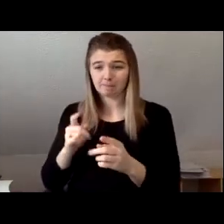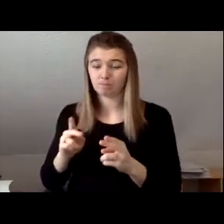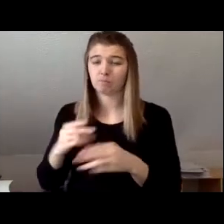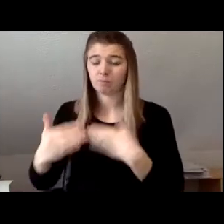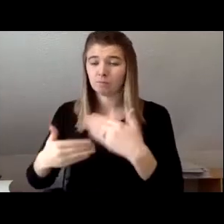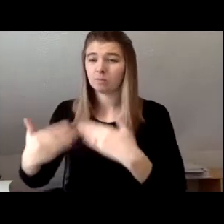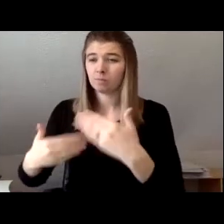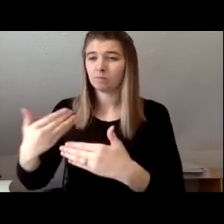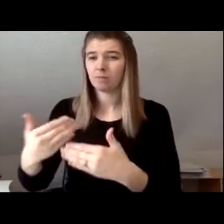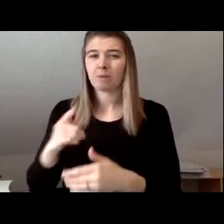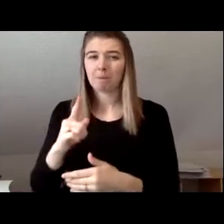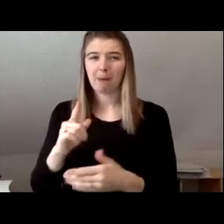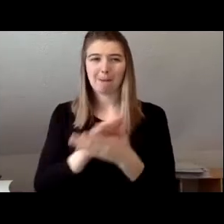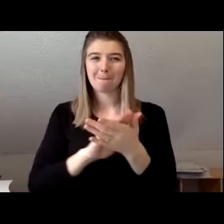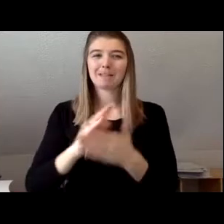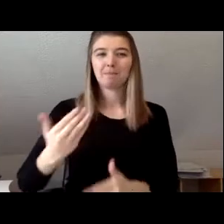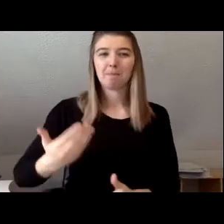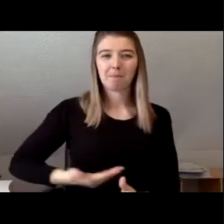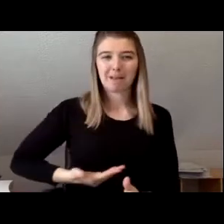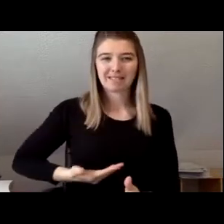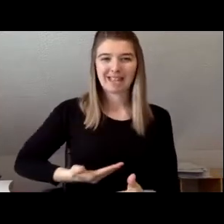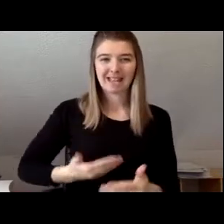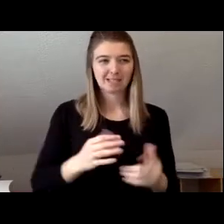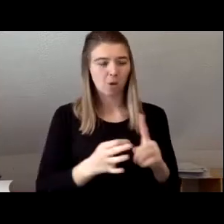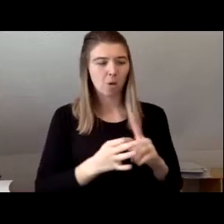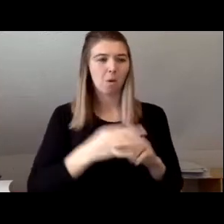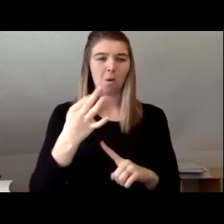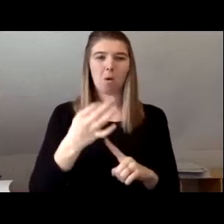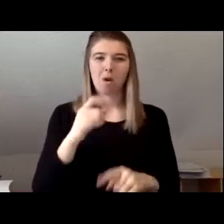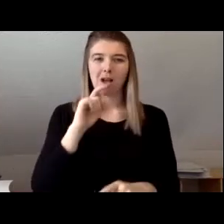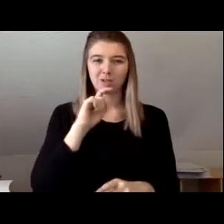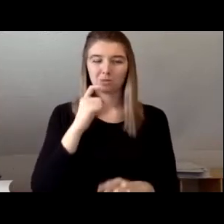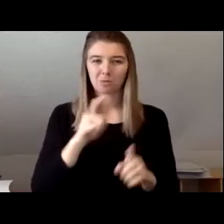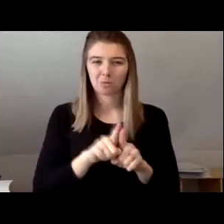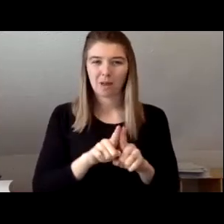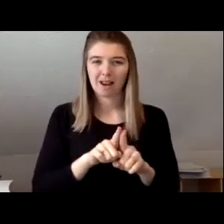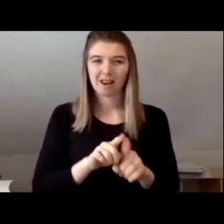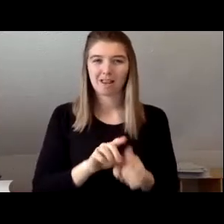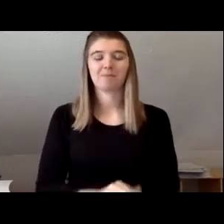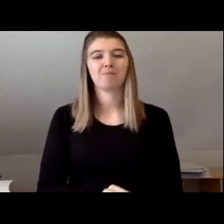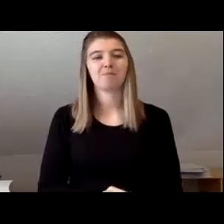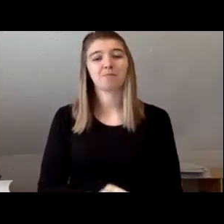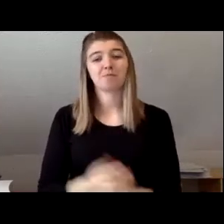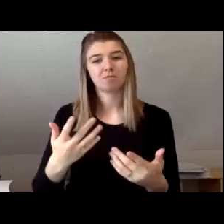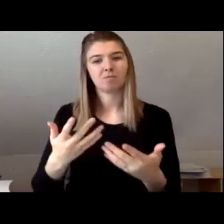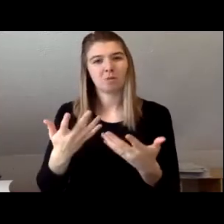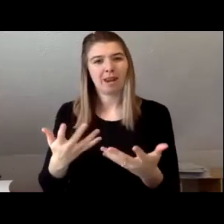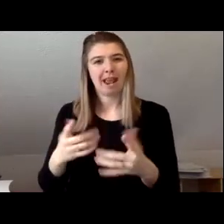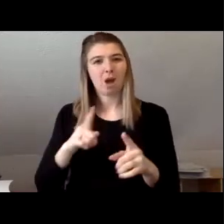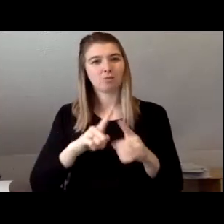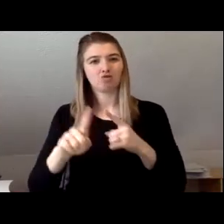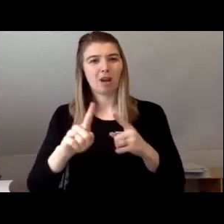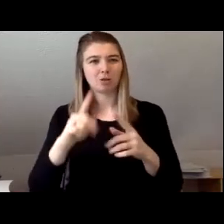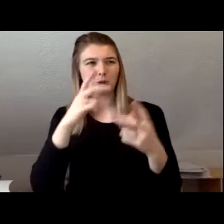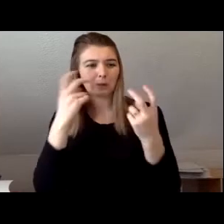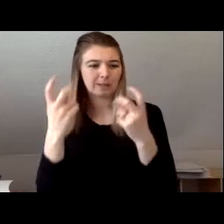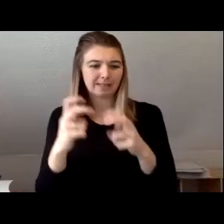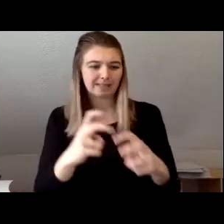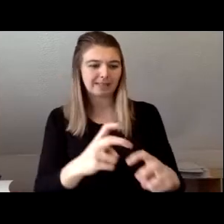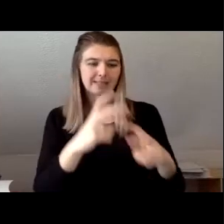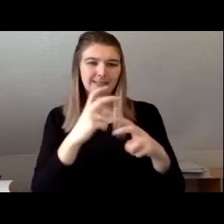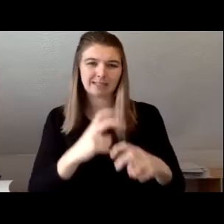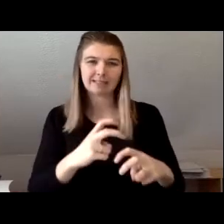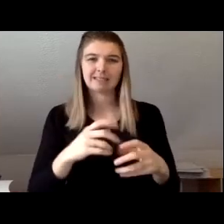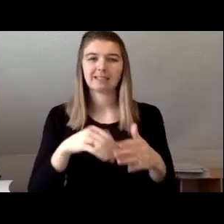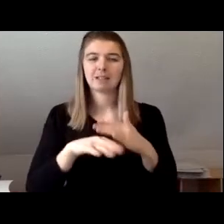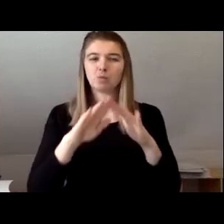some of the biggest challenges facing our species on our planet, we don't want to lock half of the talent out of the room. And this is why it's